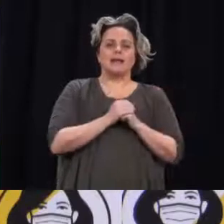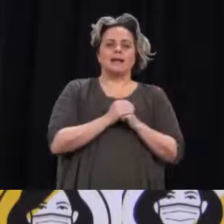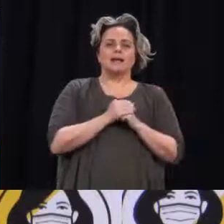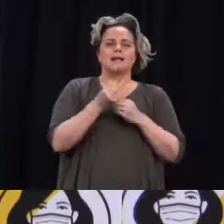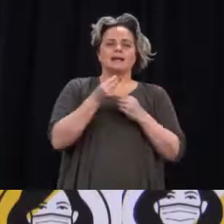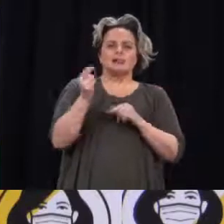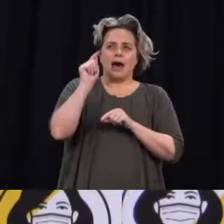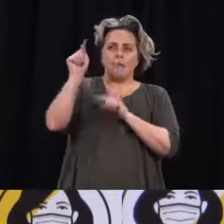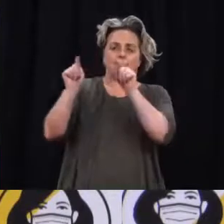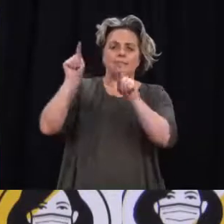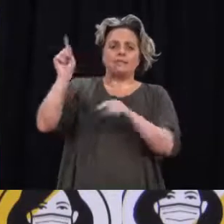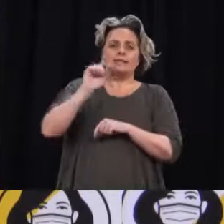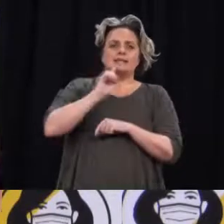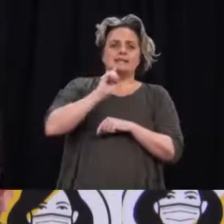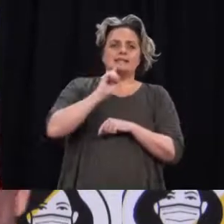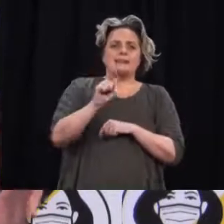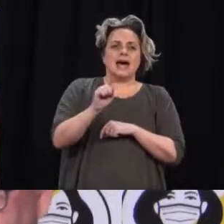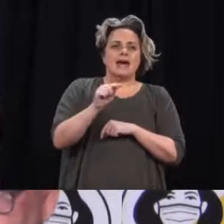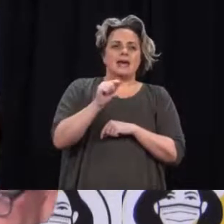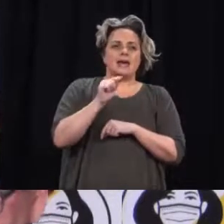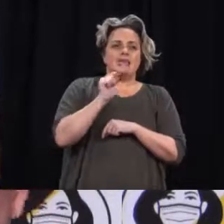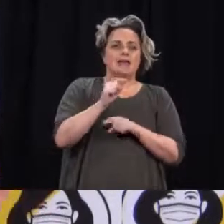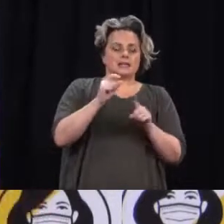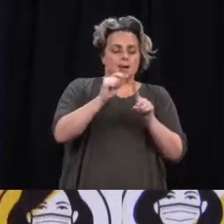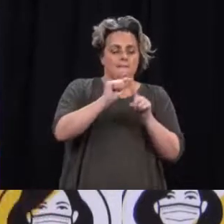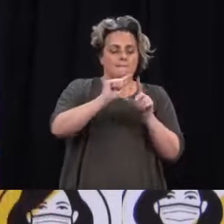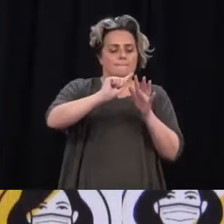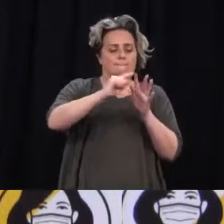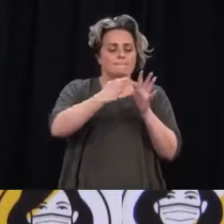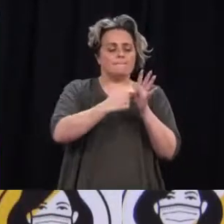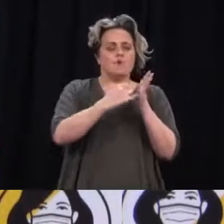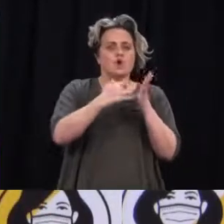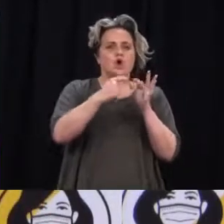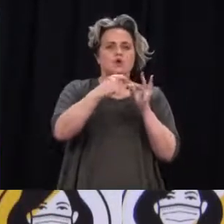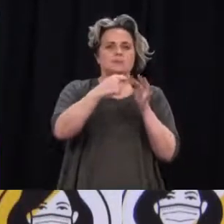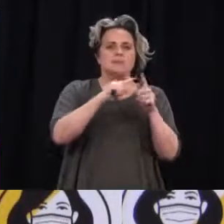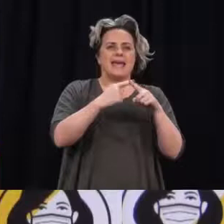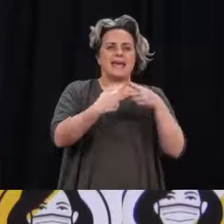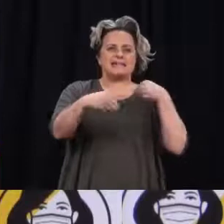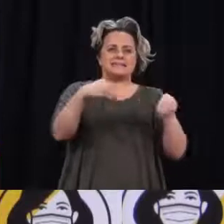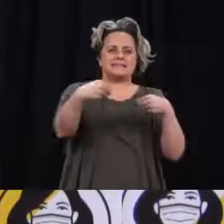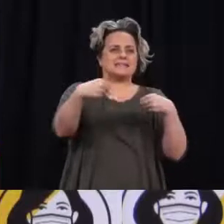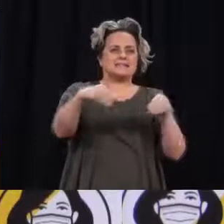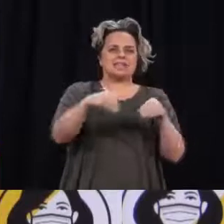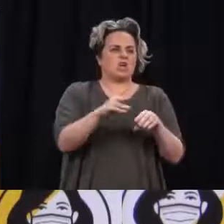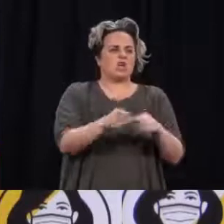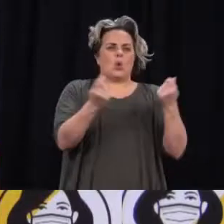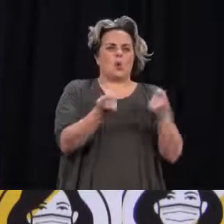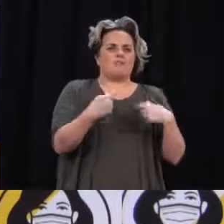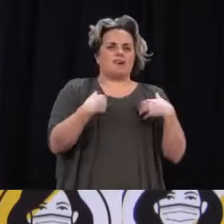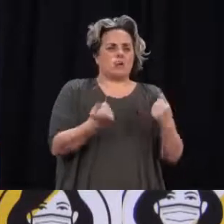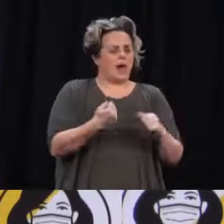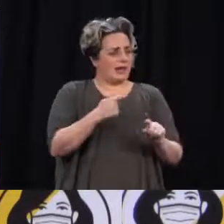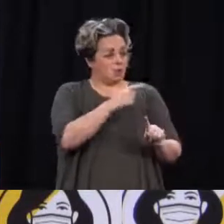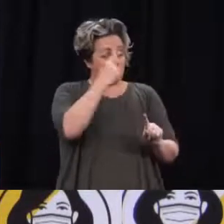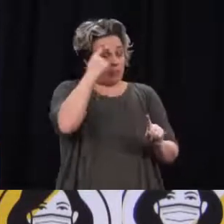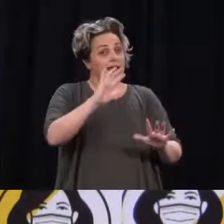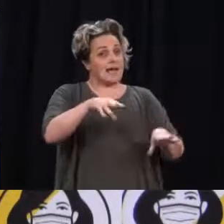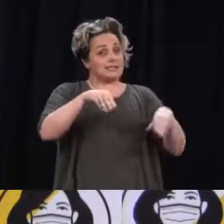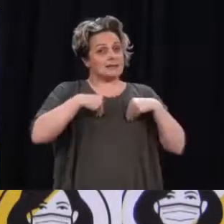Wiles have suggested that Perspex does not cut mustard. So what is your personal take on whether that is an